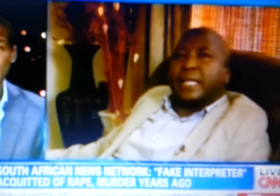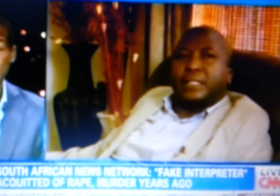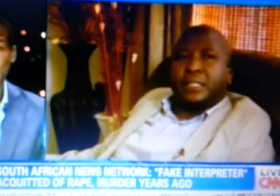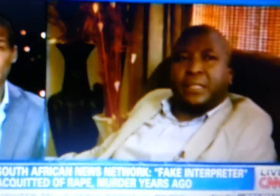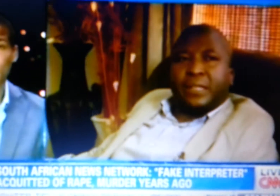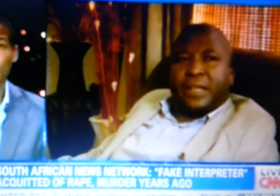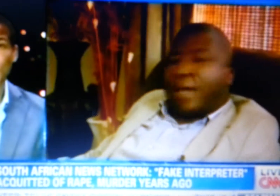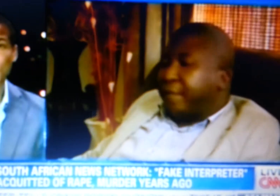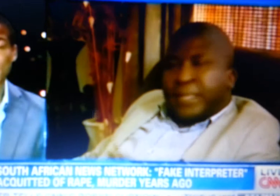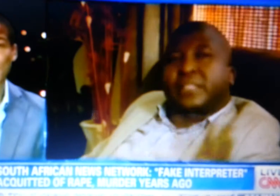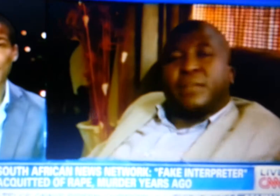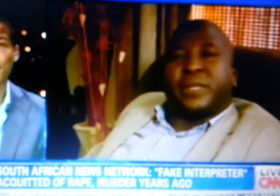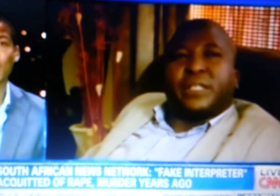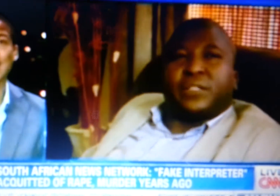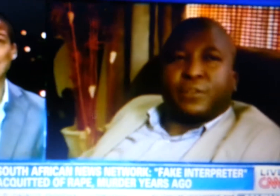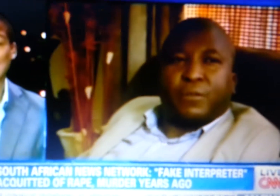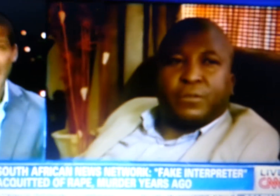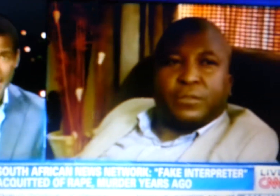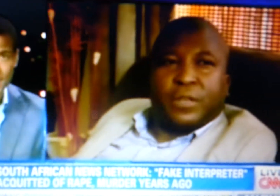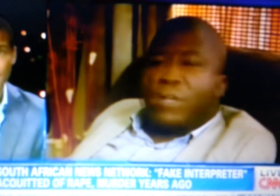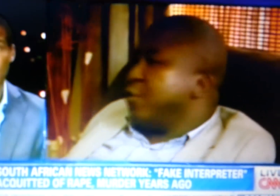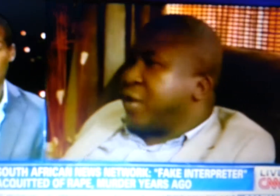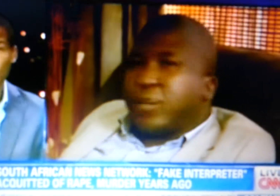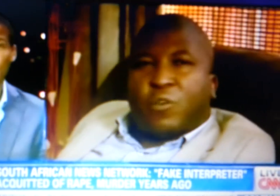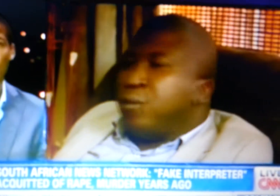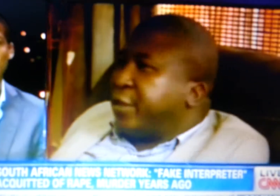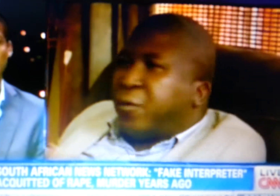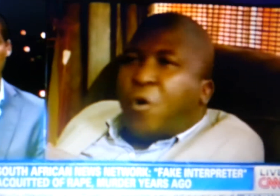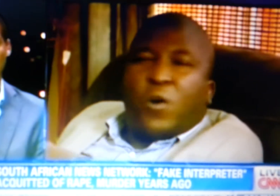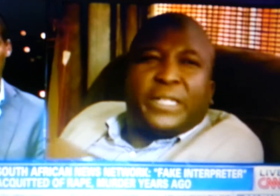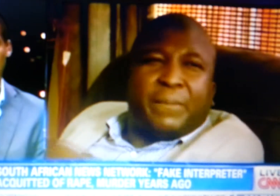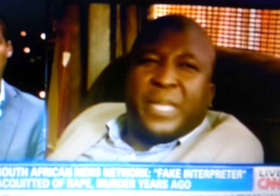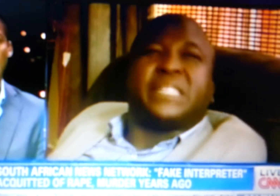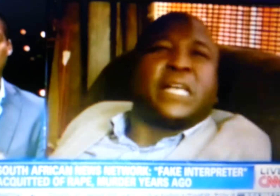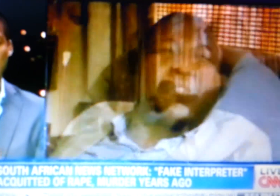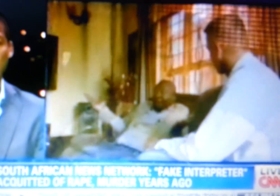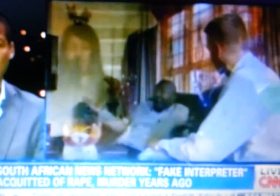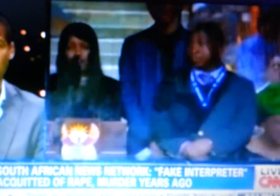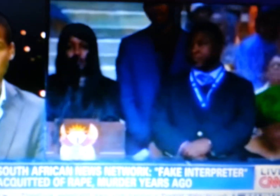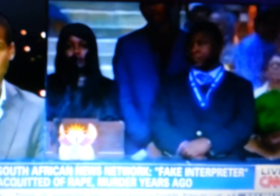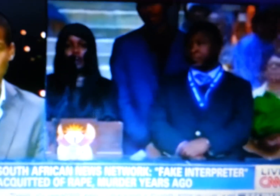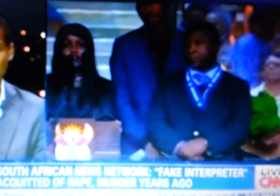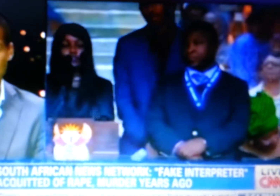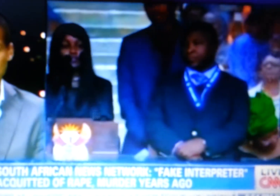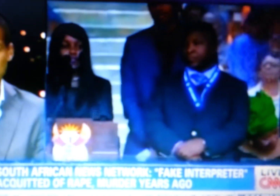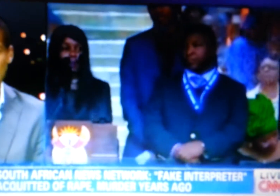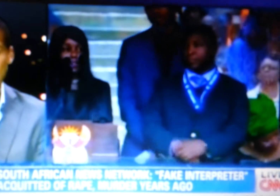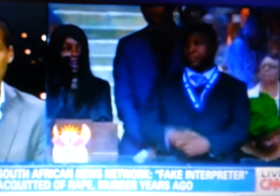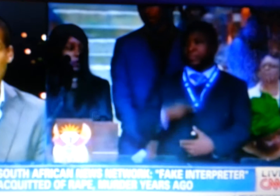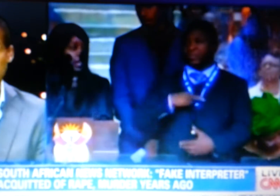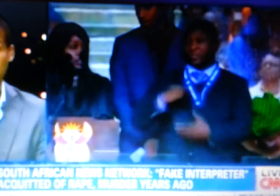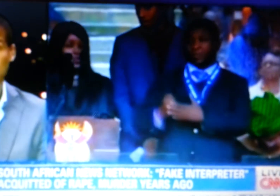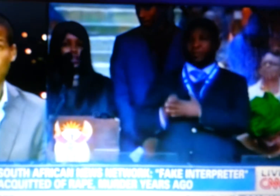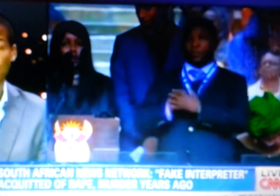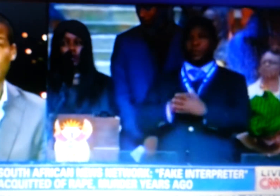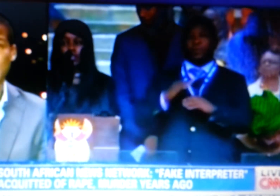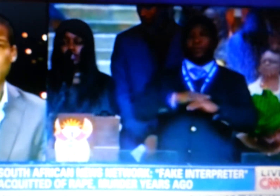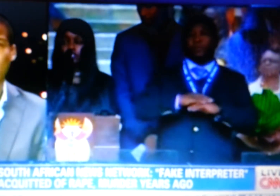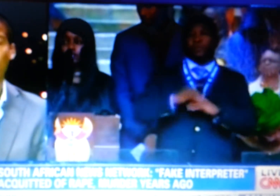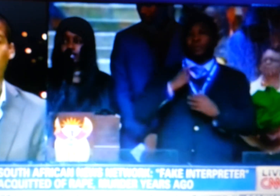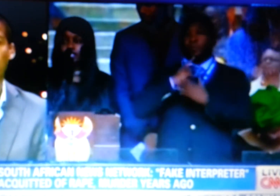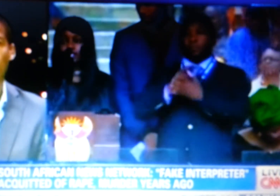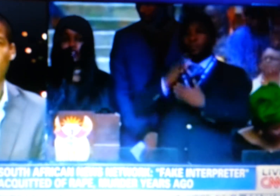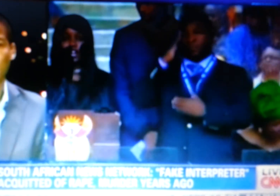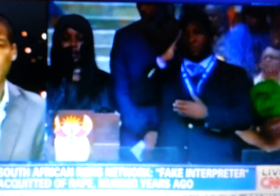According to the Deaf Federation of South Africa, yes. The only reason that we're paying so much attention to this man is because of